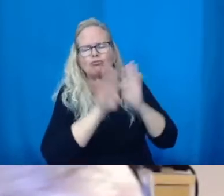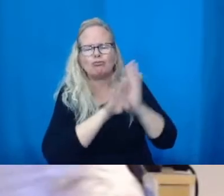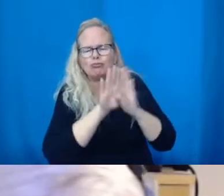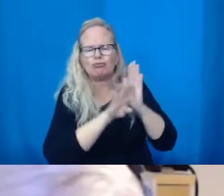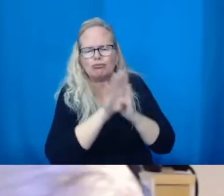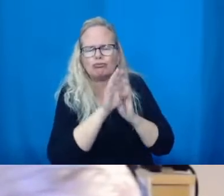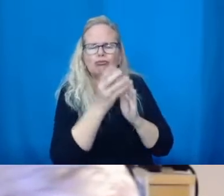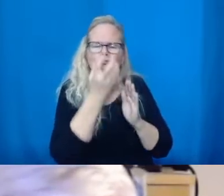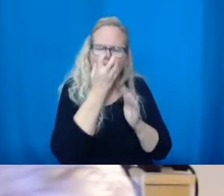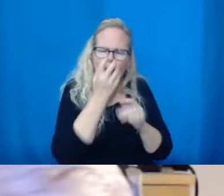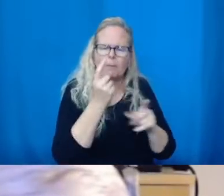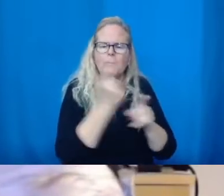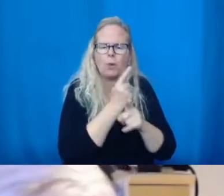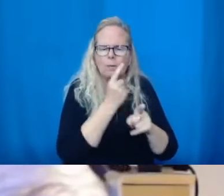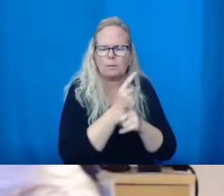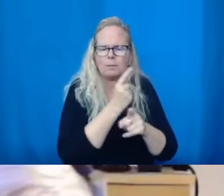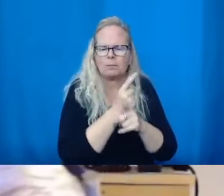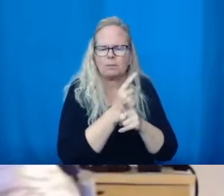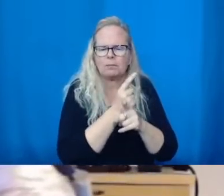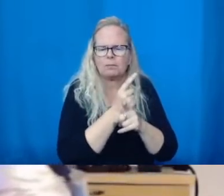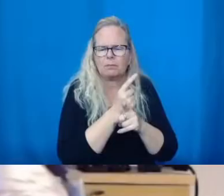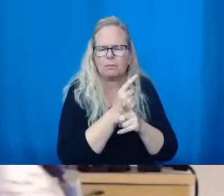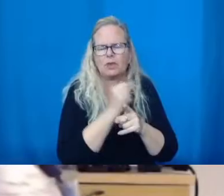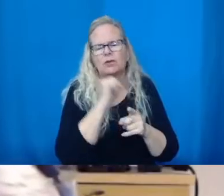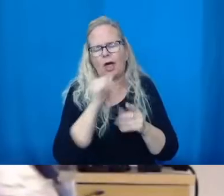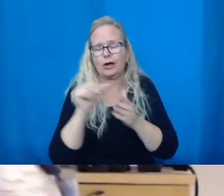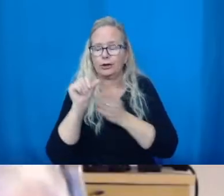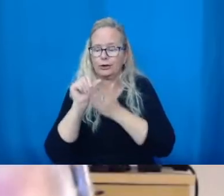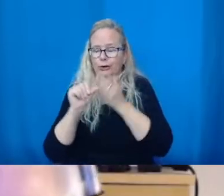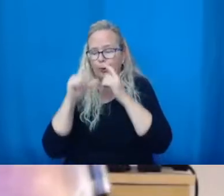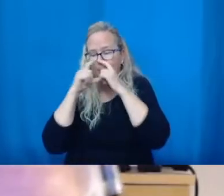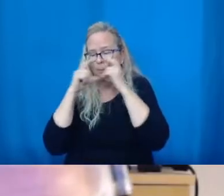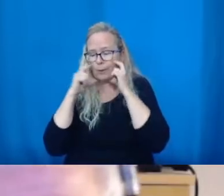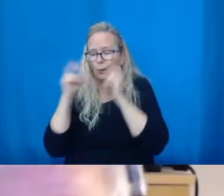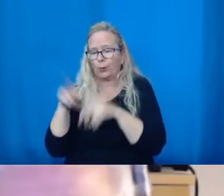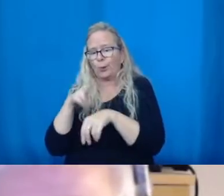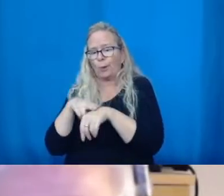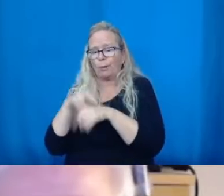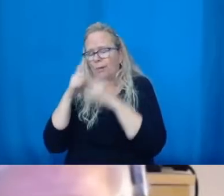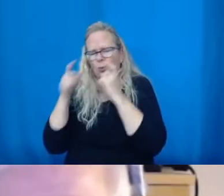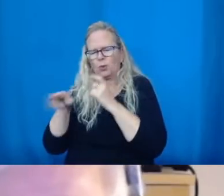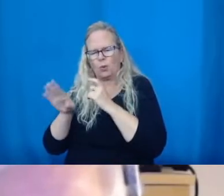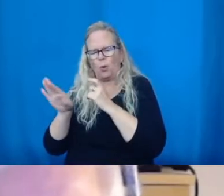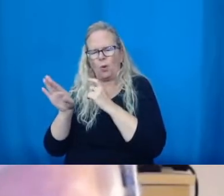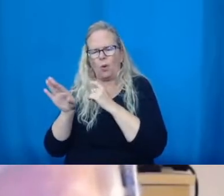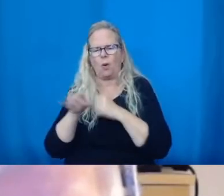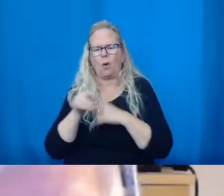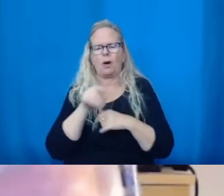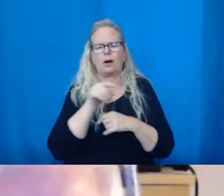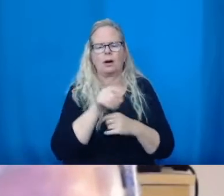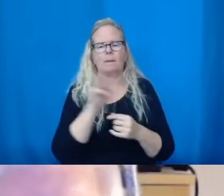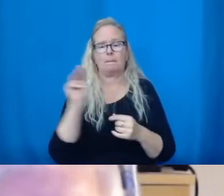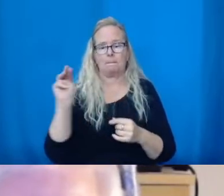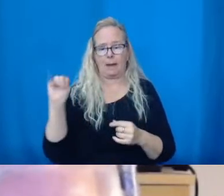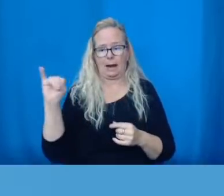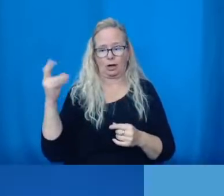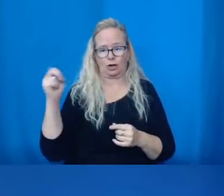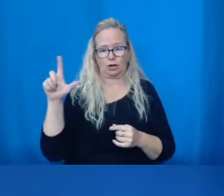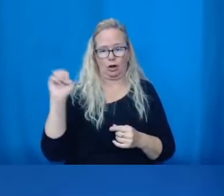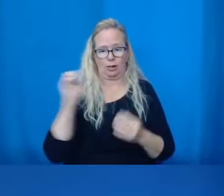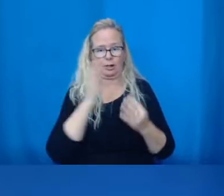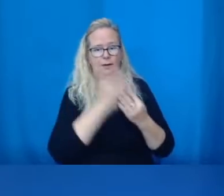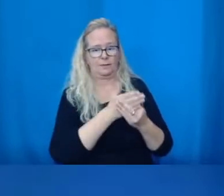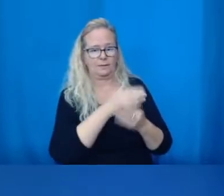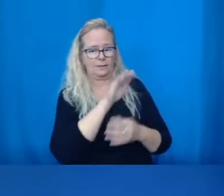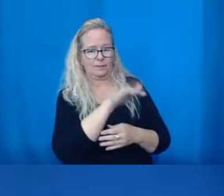on and show us a massive gamut of all of the various masks, respirators. I have learned so many things already